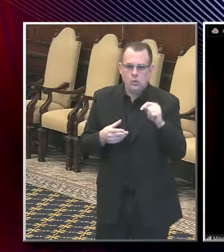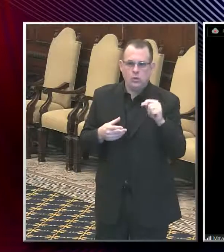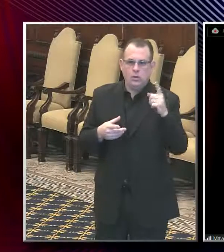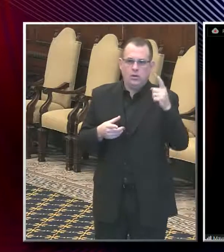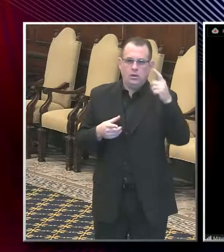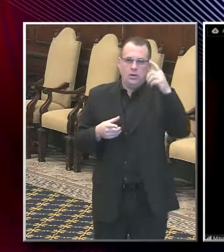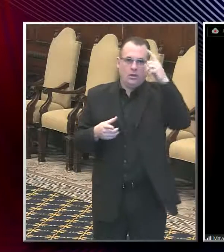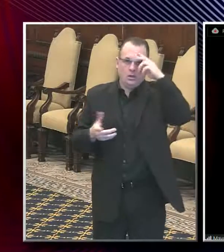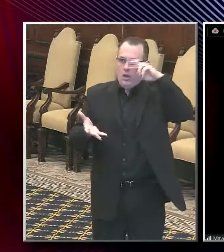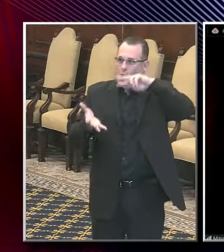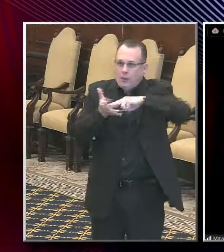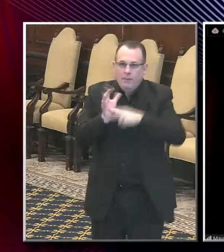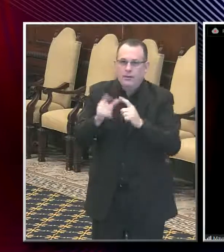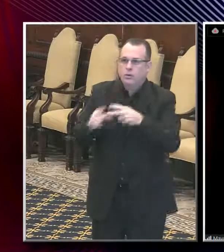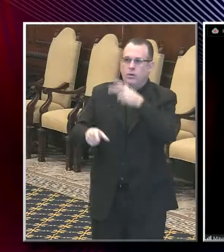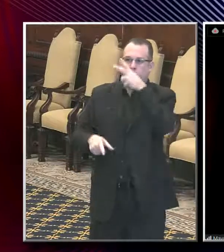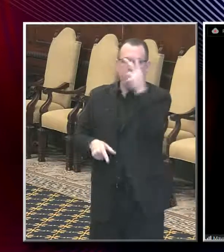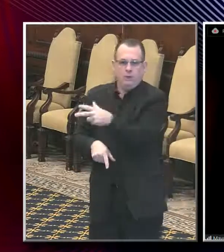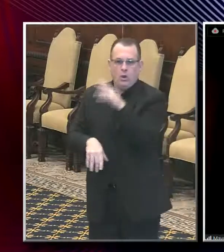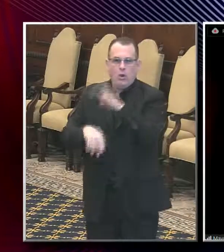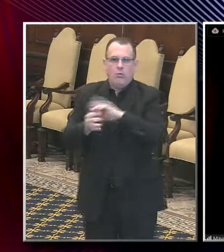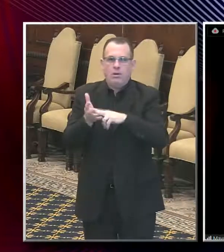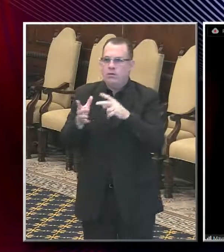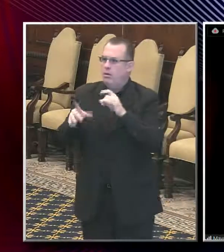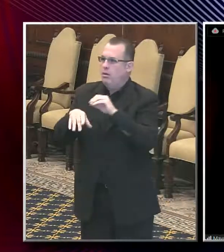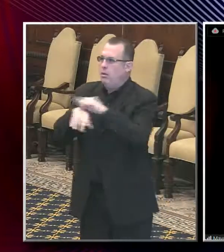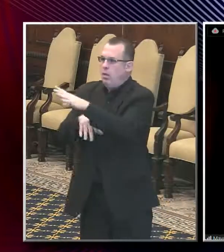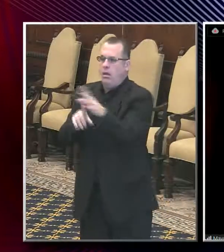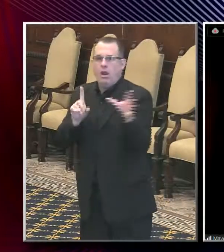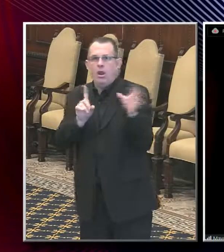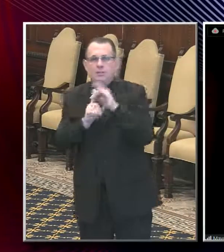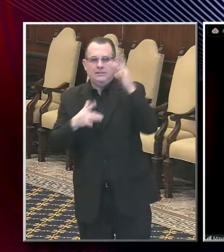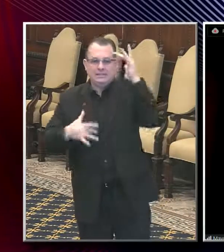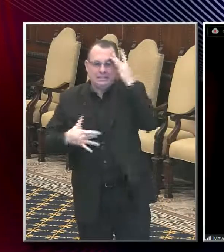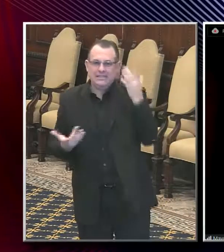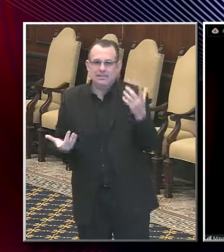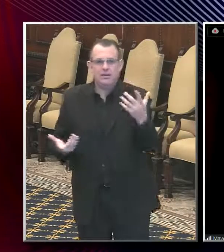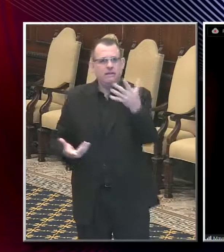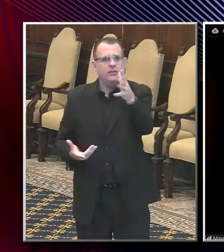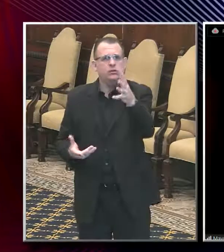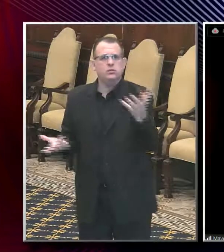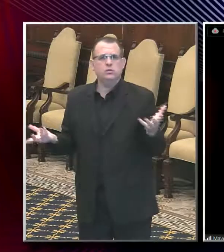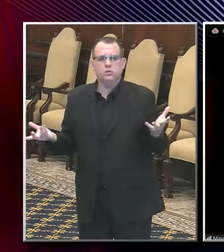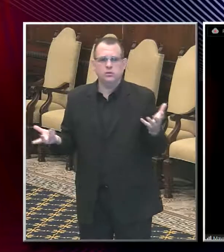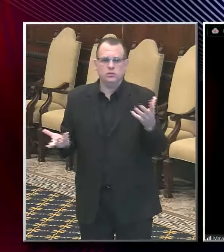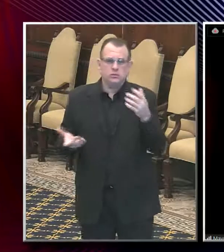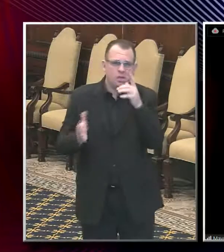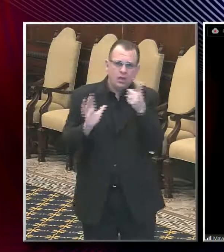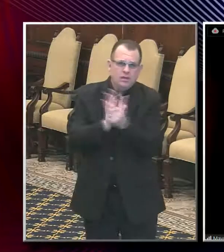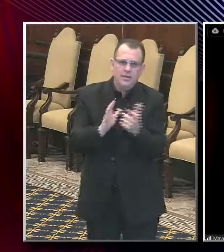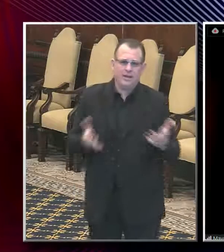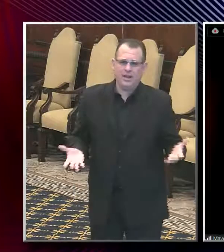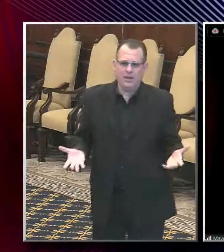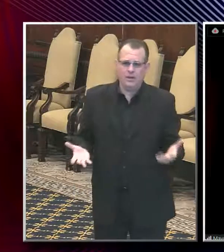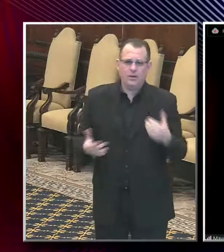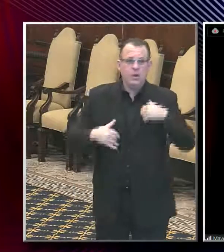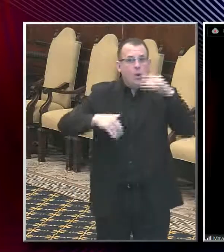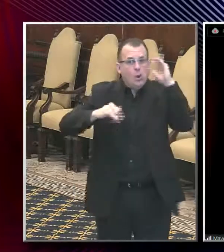to make people ill potentially. So I mean, obviously it's wrong, and hopefully the police will find her and